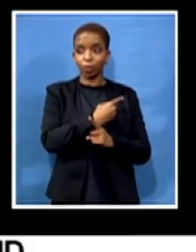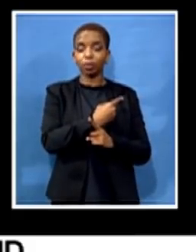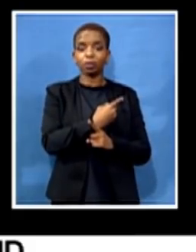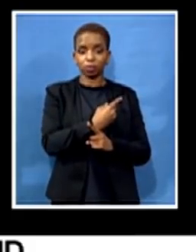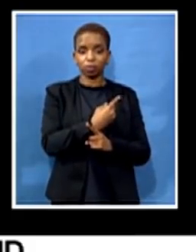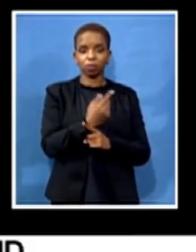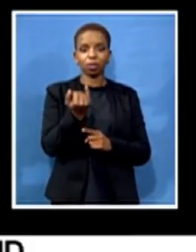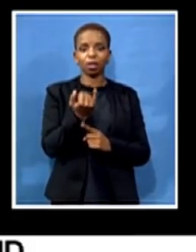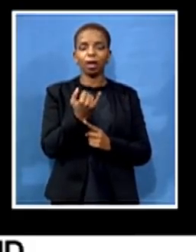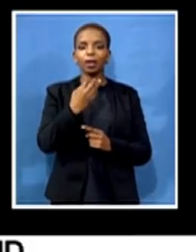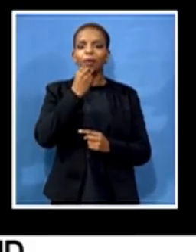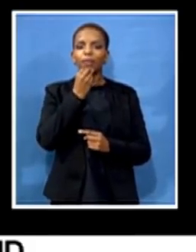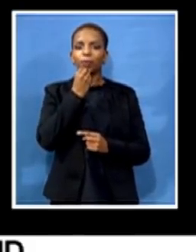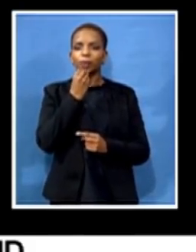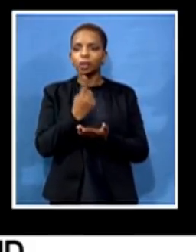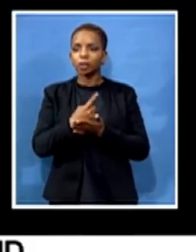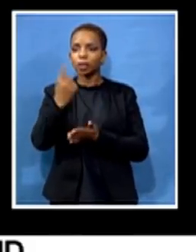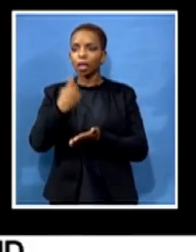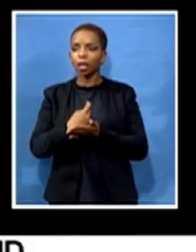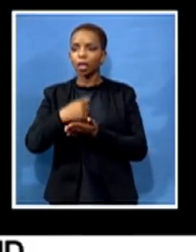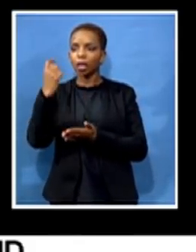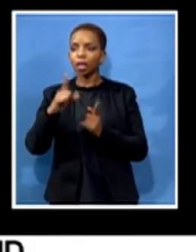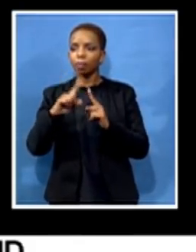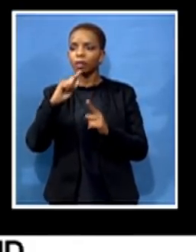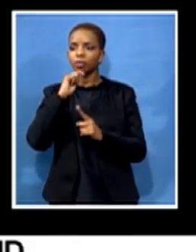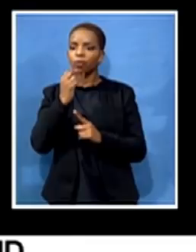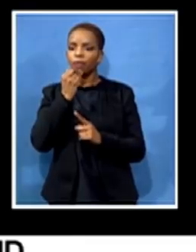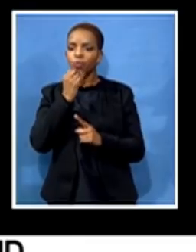distributed, there should be